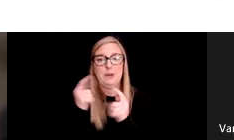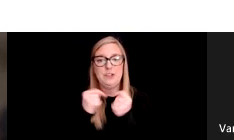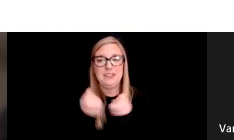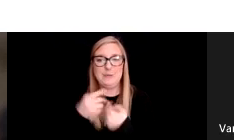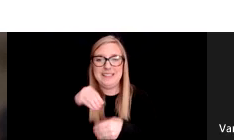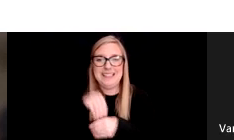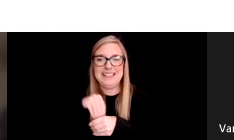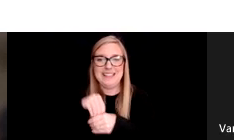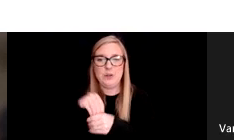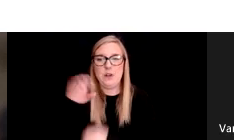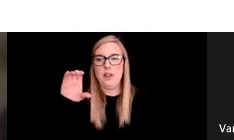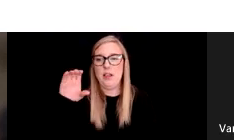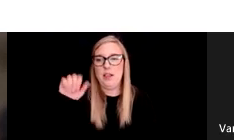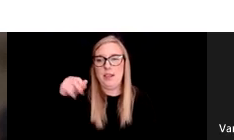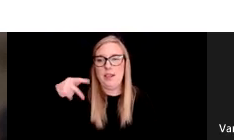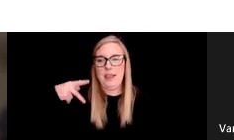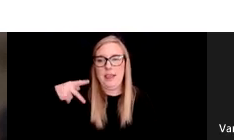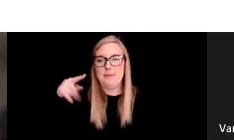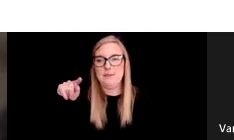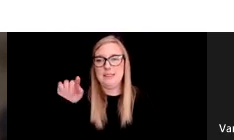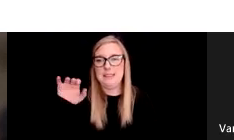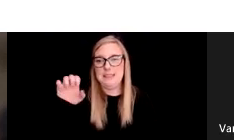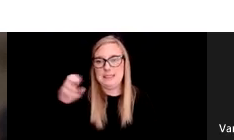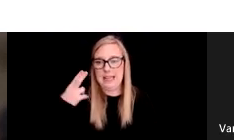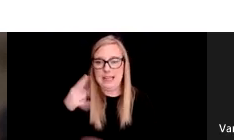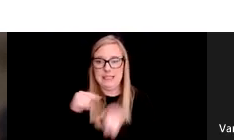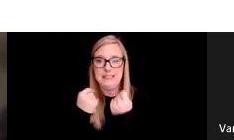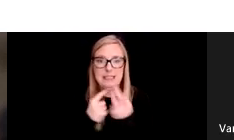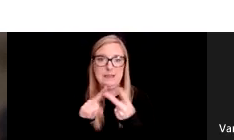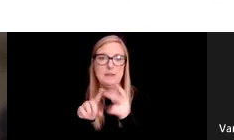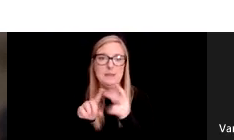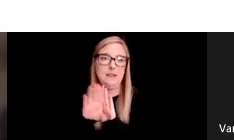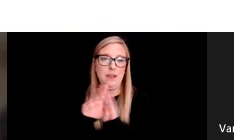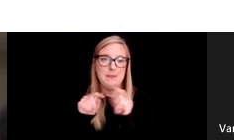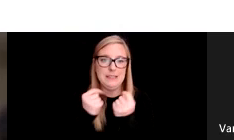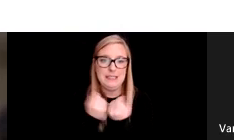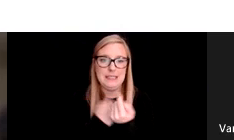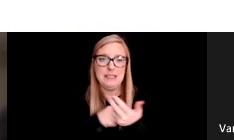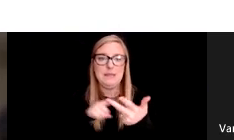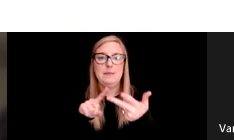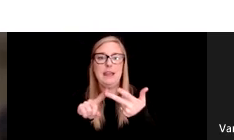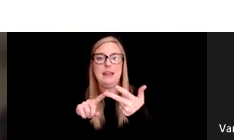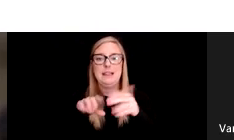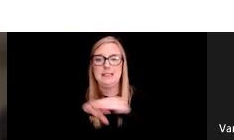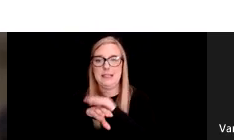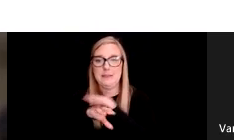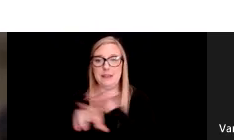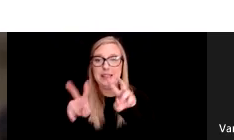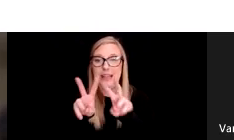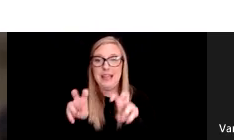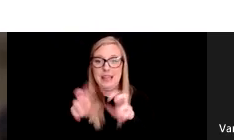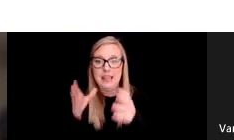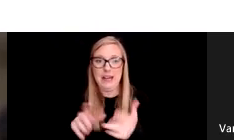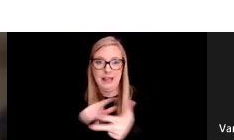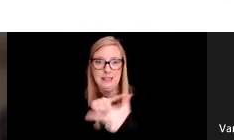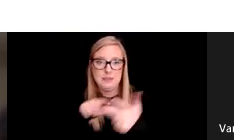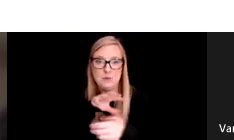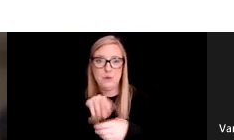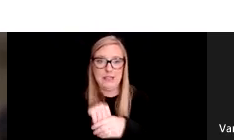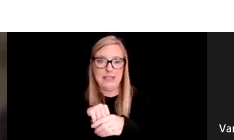team, development team, and accessibility analyst. And we had different members